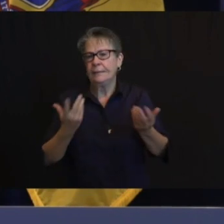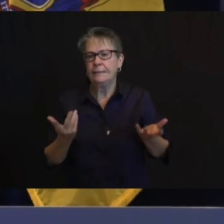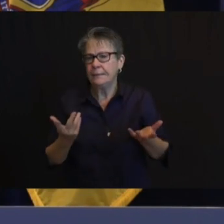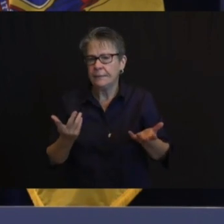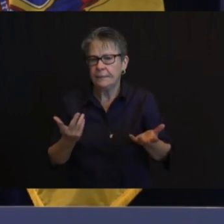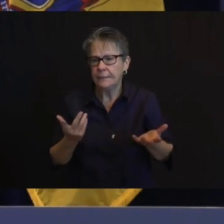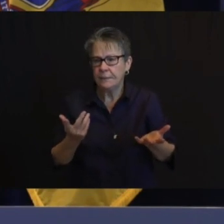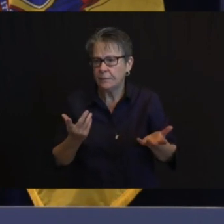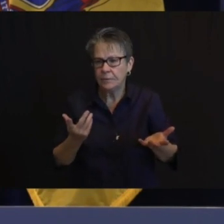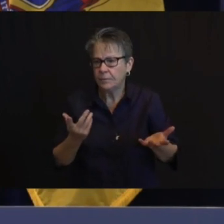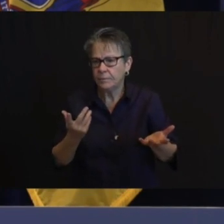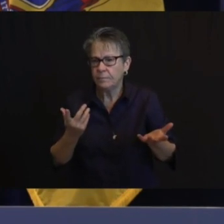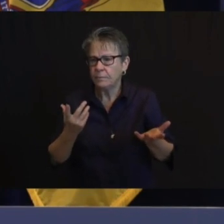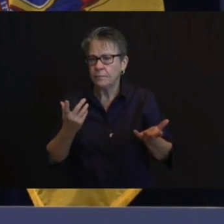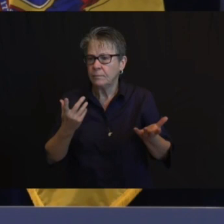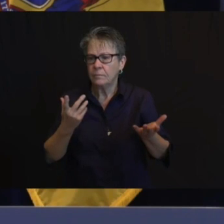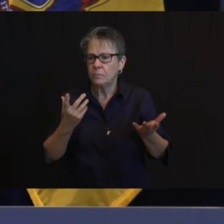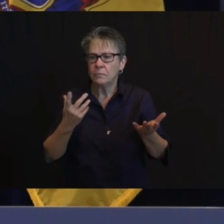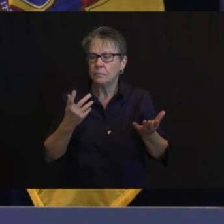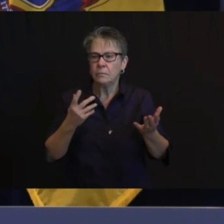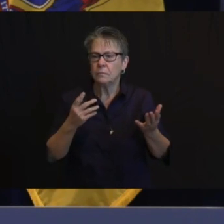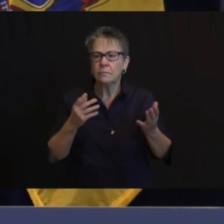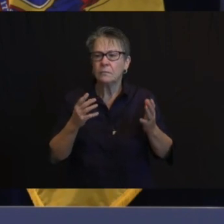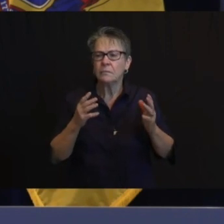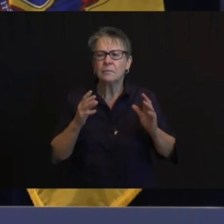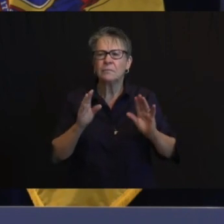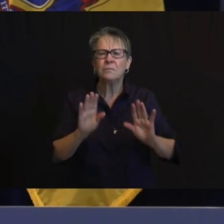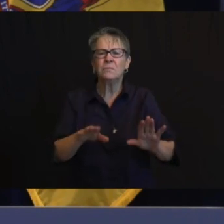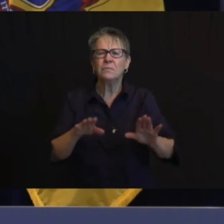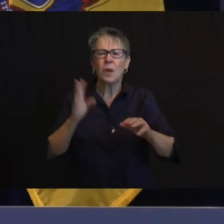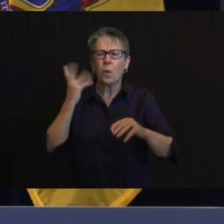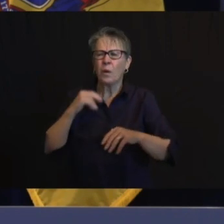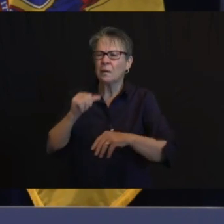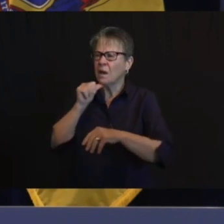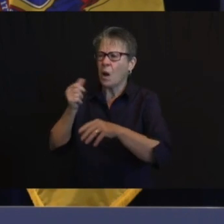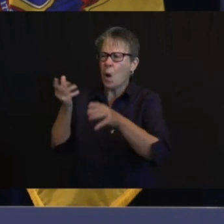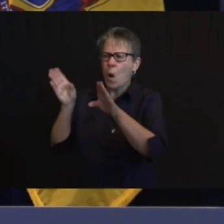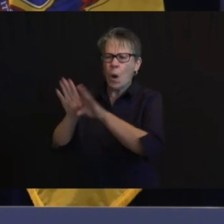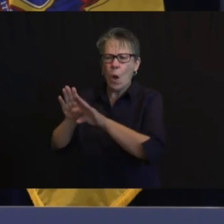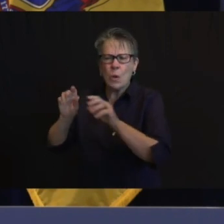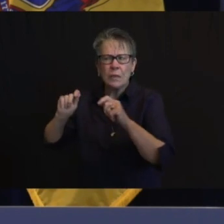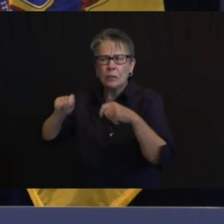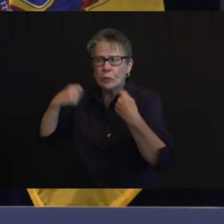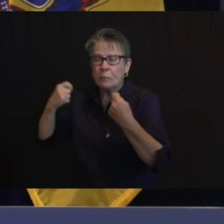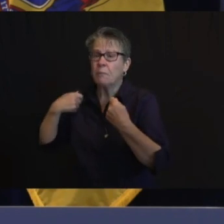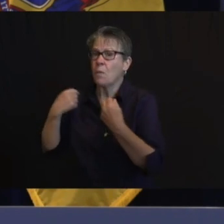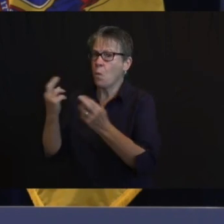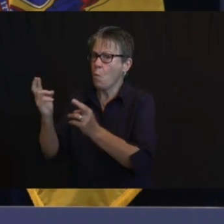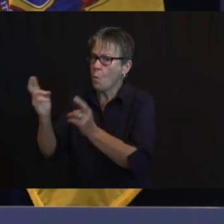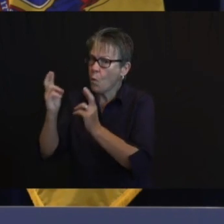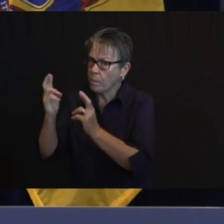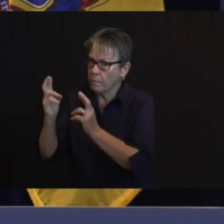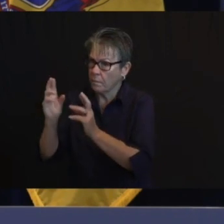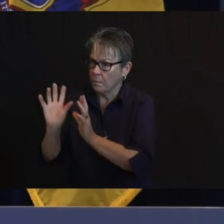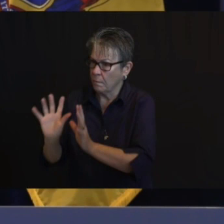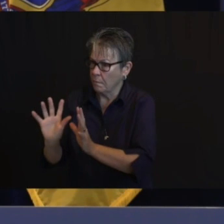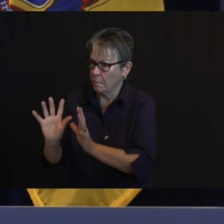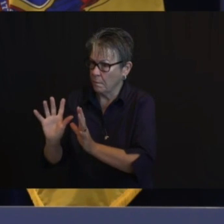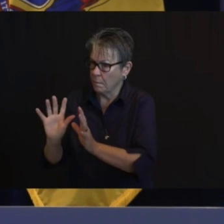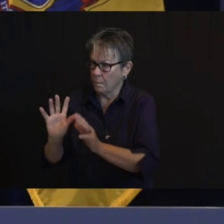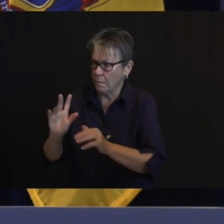the data to support that. That's not something we're going to do either. God, please God. Pat and I both agree, and this